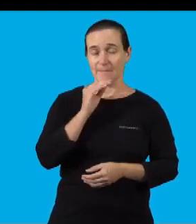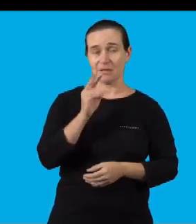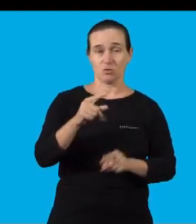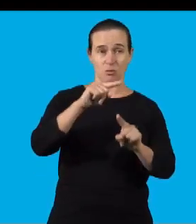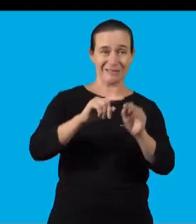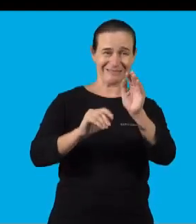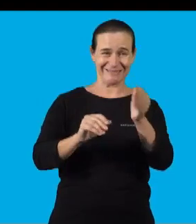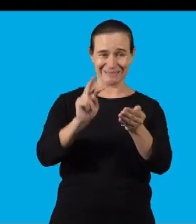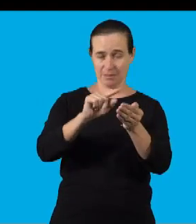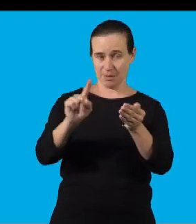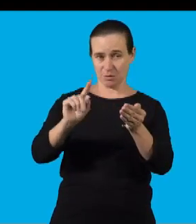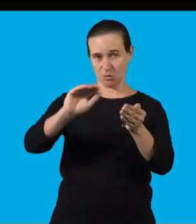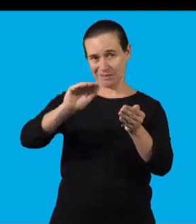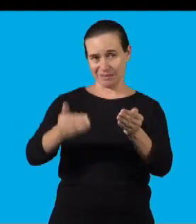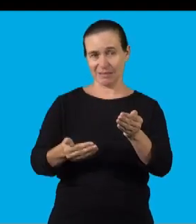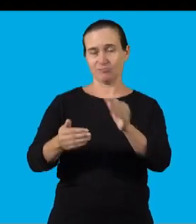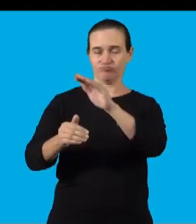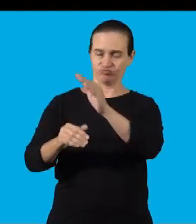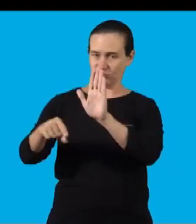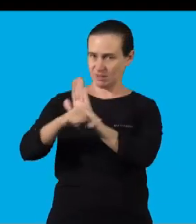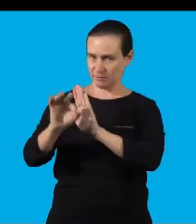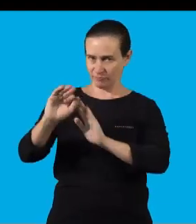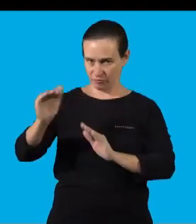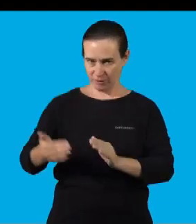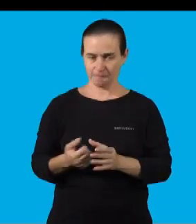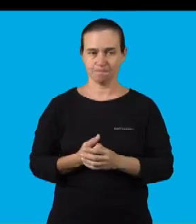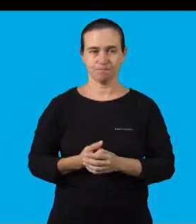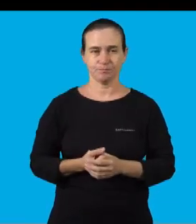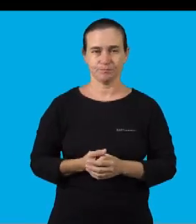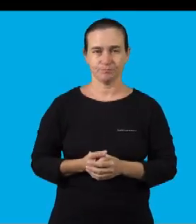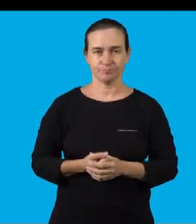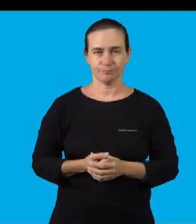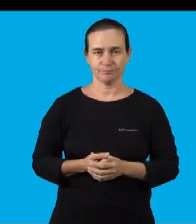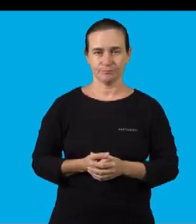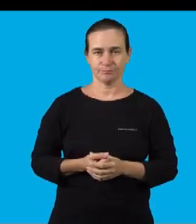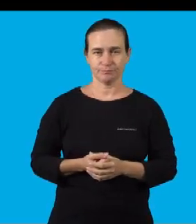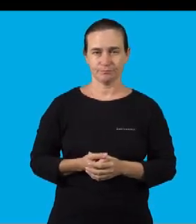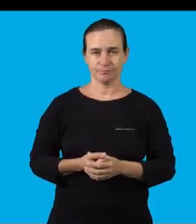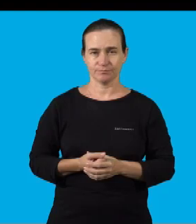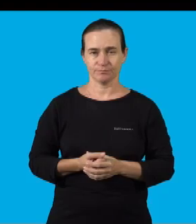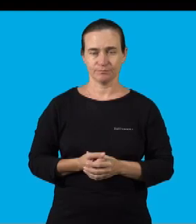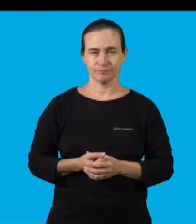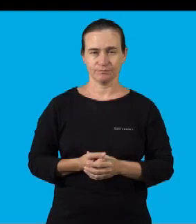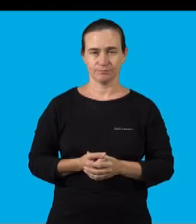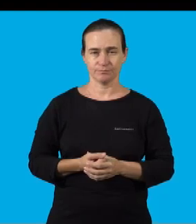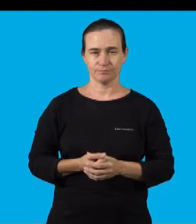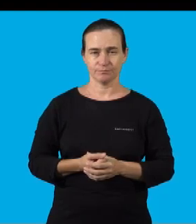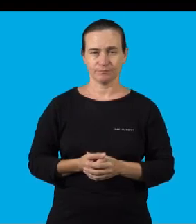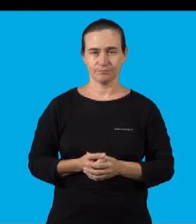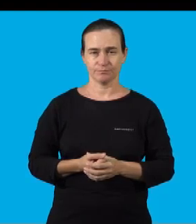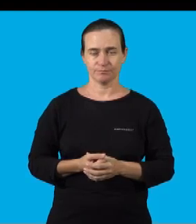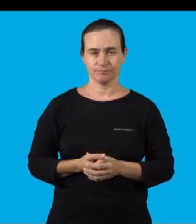to an n minus 1, and that is going to give us a -3 for the d. And then we have the first term